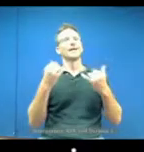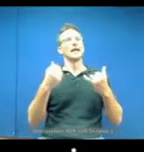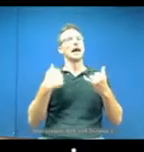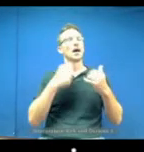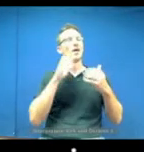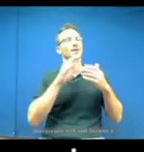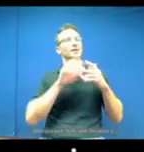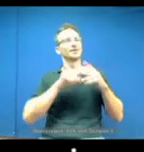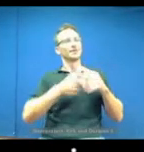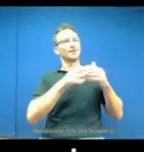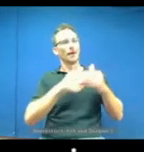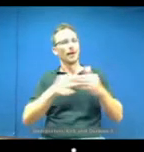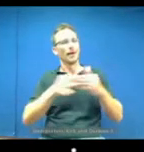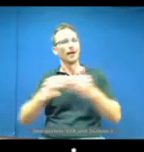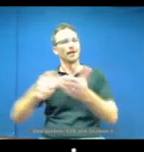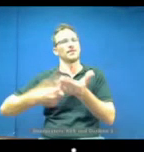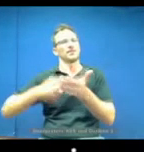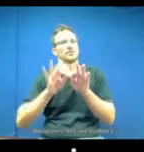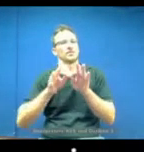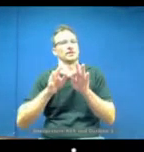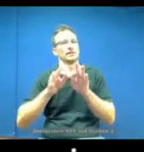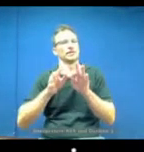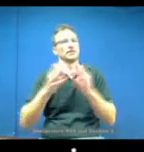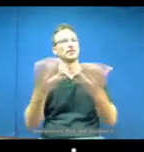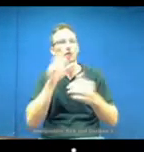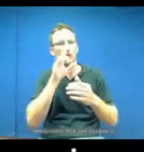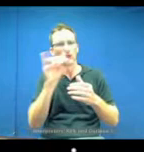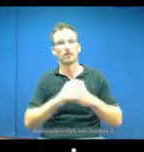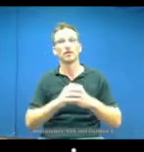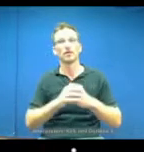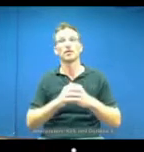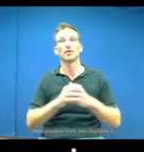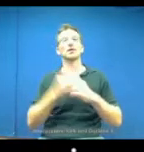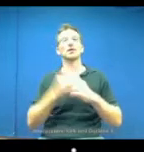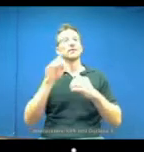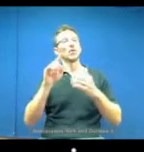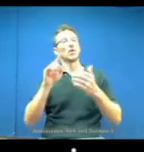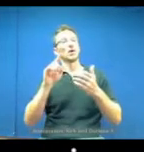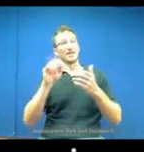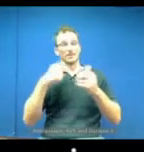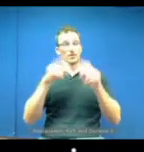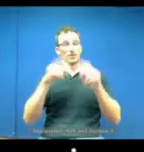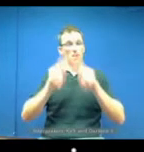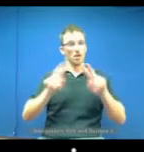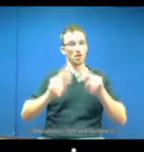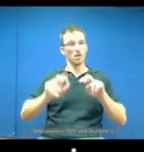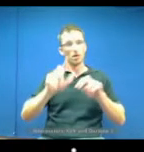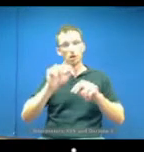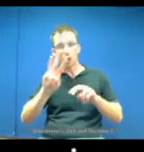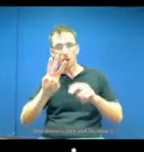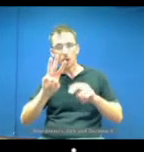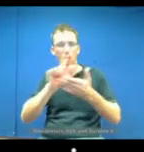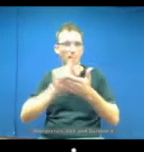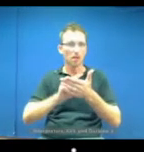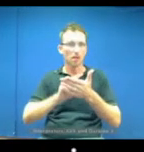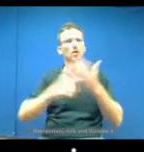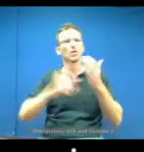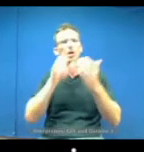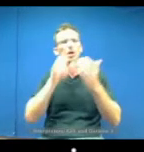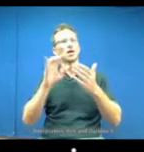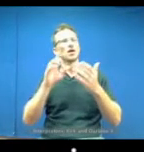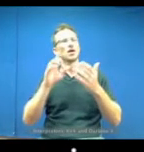think about the statutory language, and if you don't have any context, it's very difficult to know how to choose